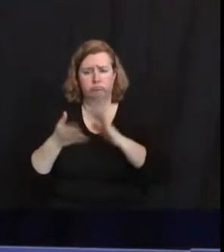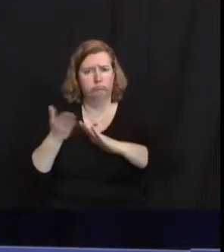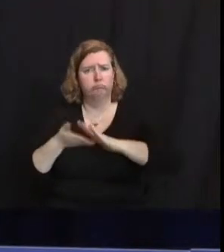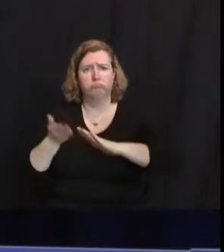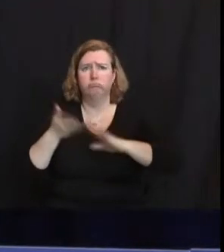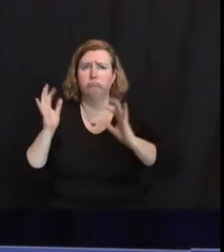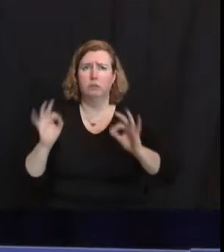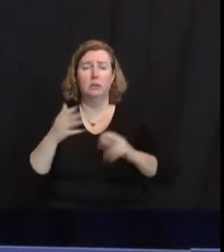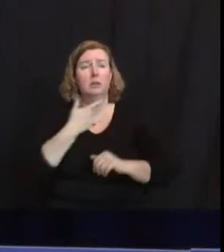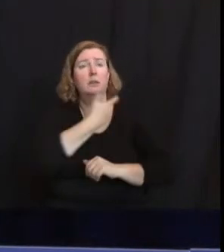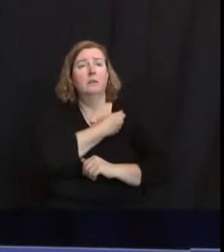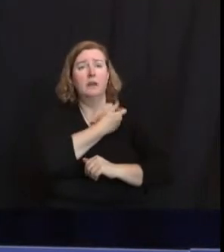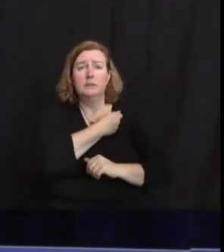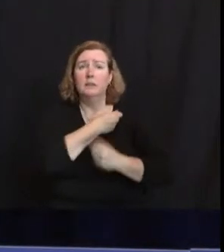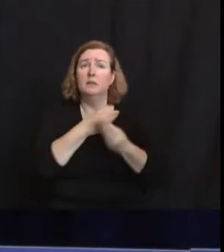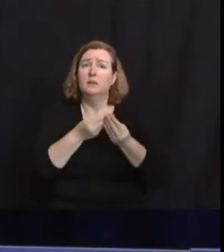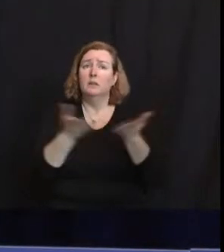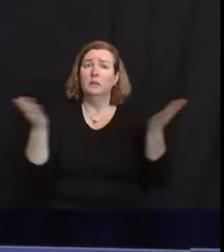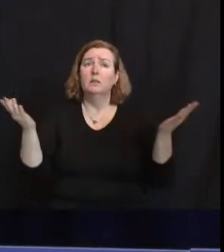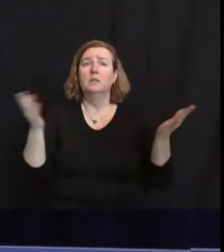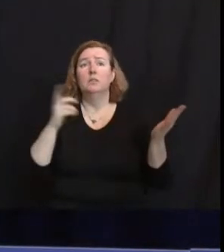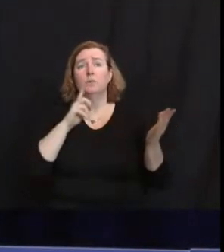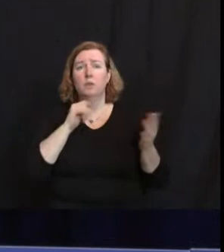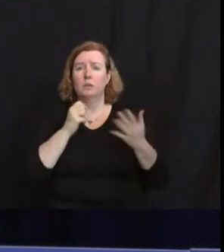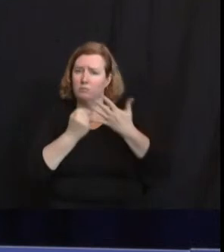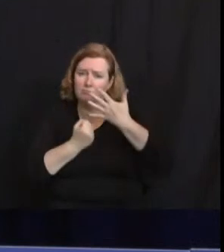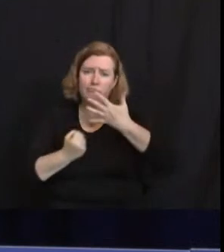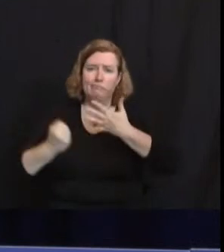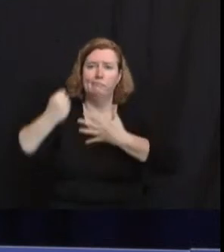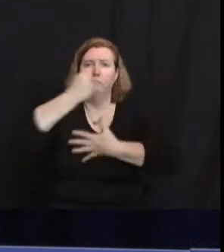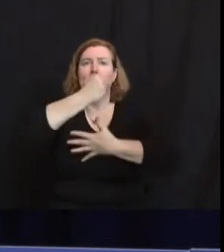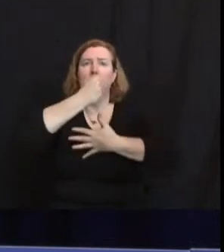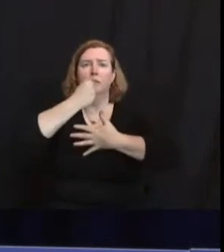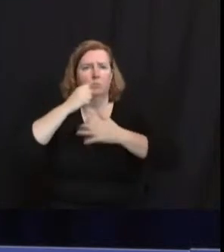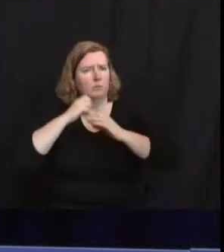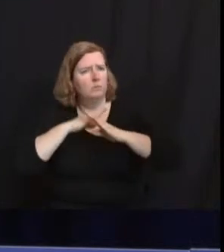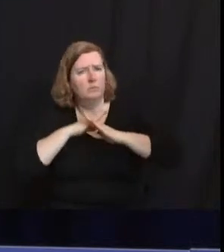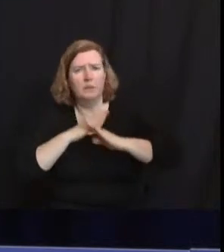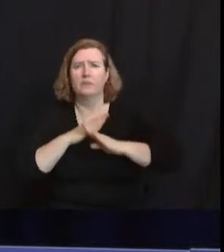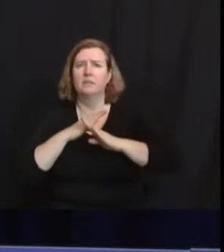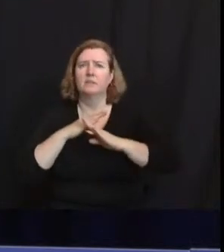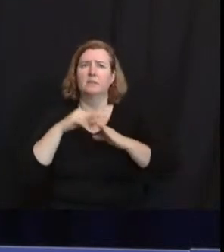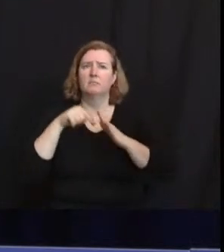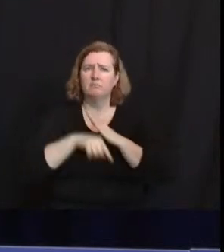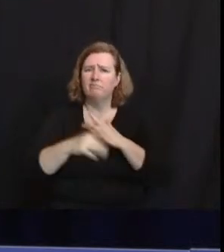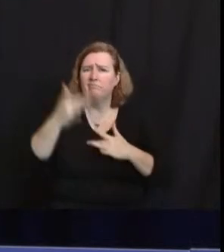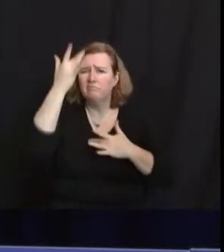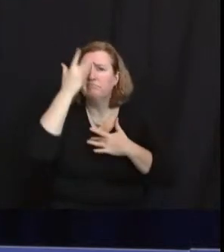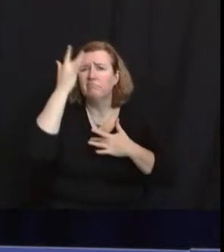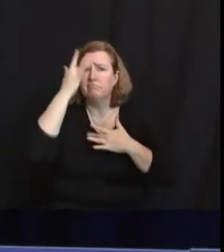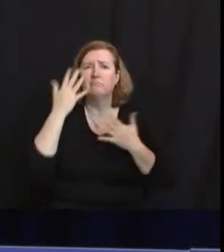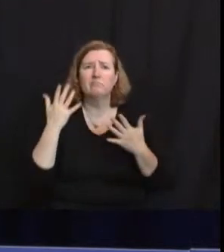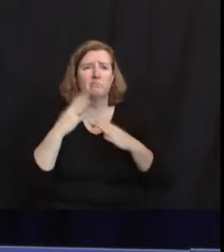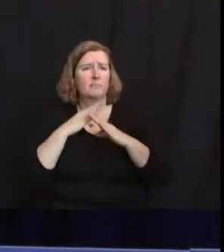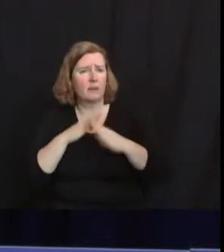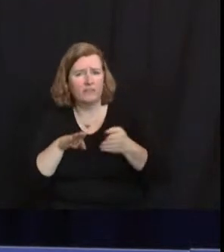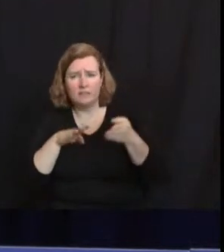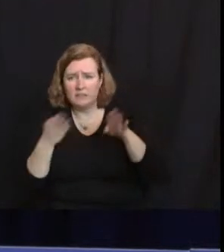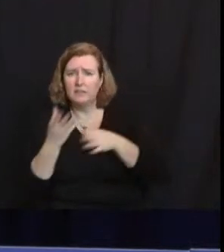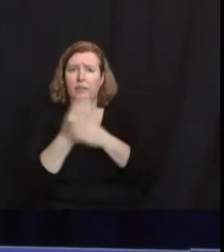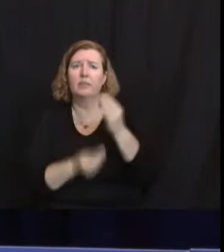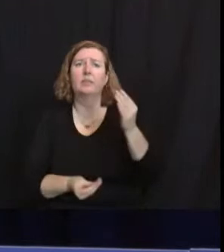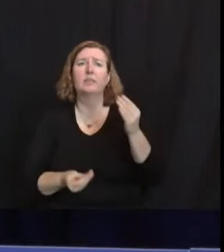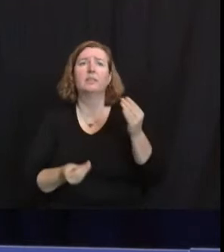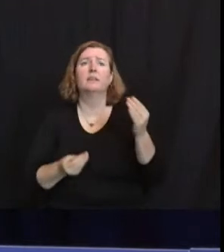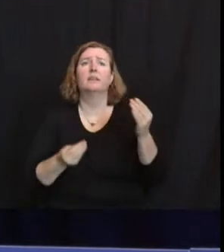vaccination rollout effort prioritizes preventing severe illness and death and supporting essential societal